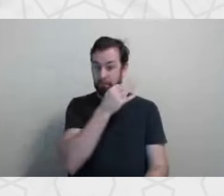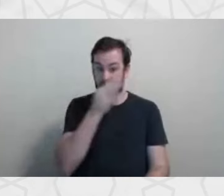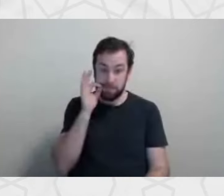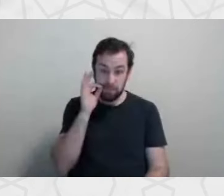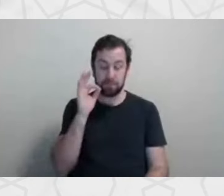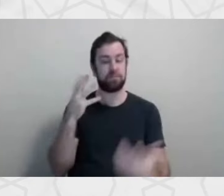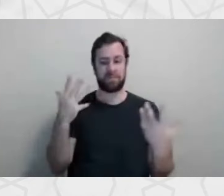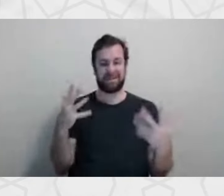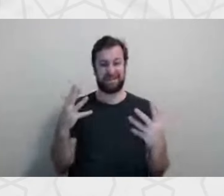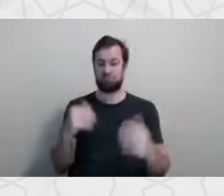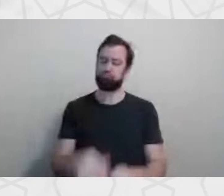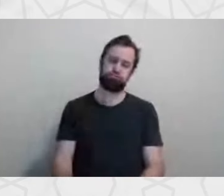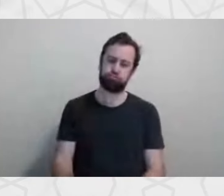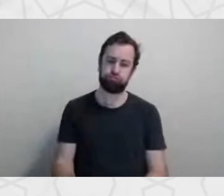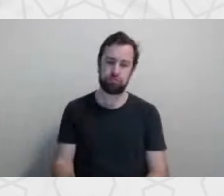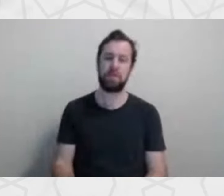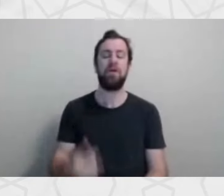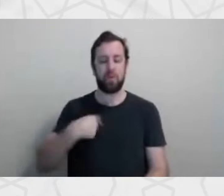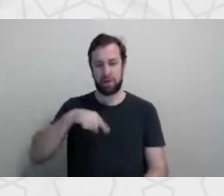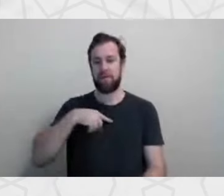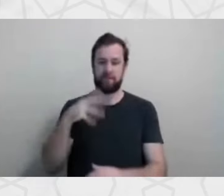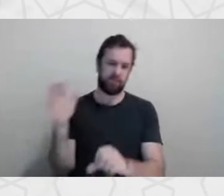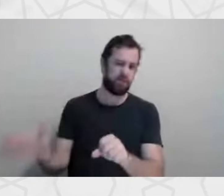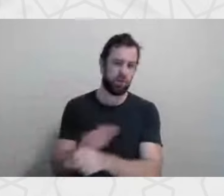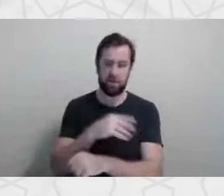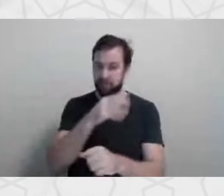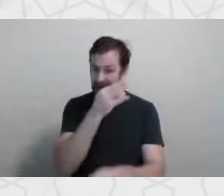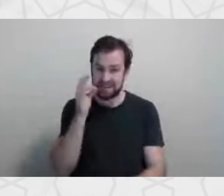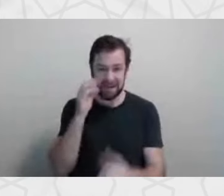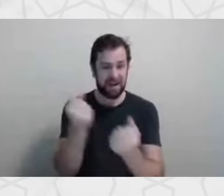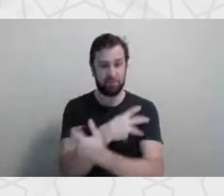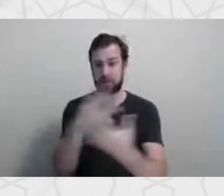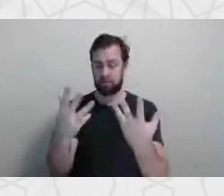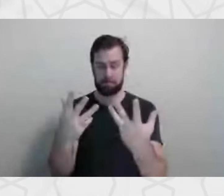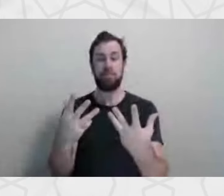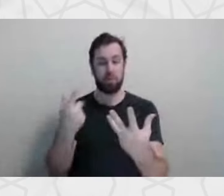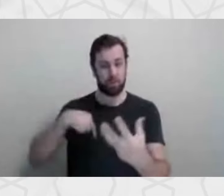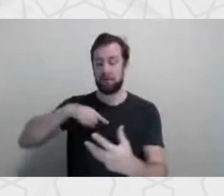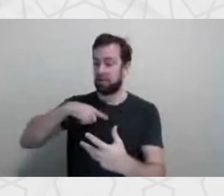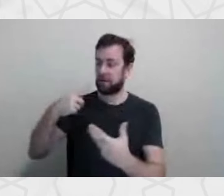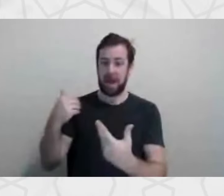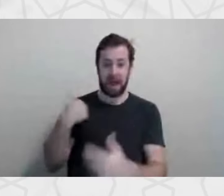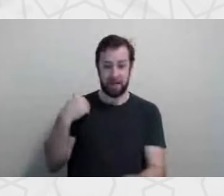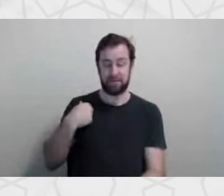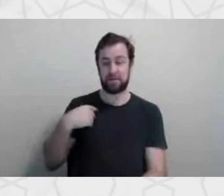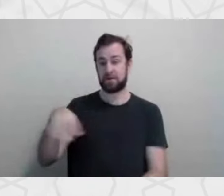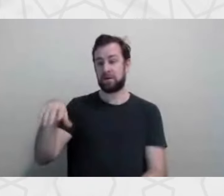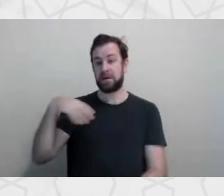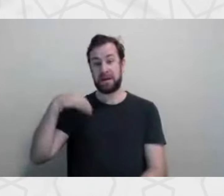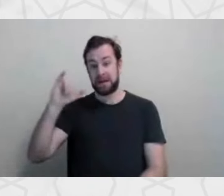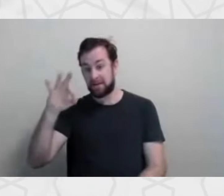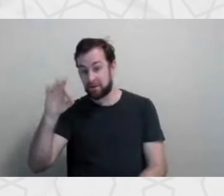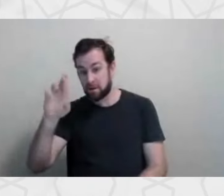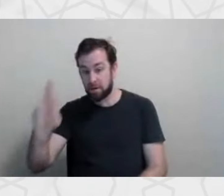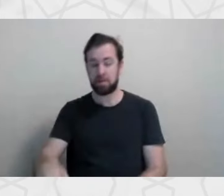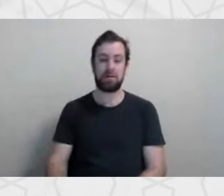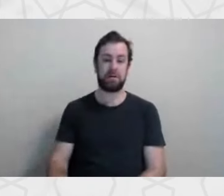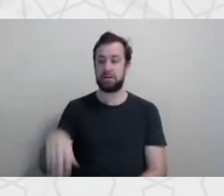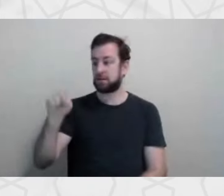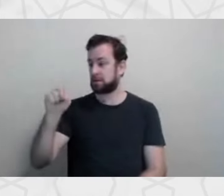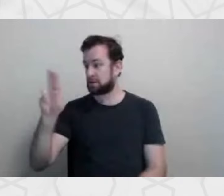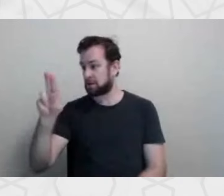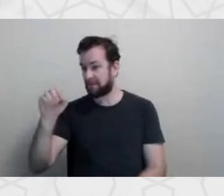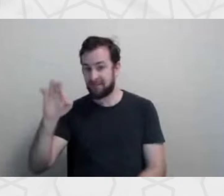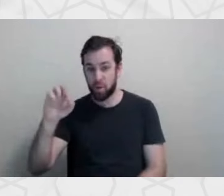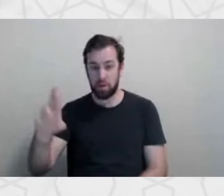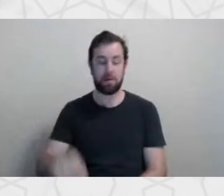enter into Islam completely. We fast, we have suhoor, we have iftar, we have imsak. Outside